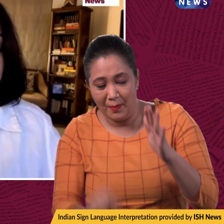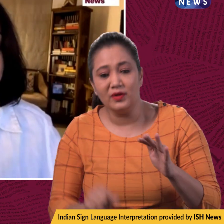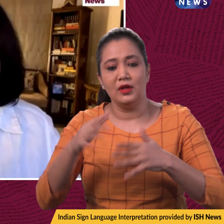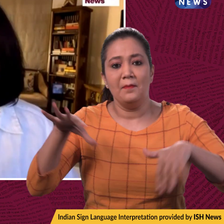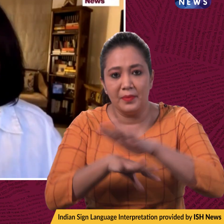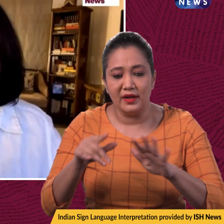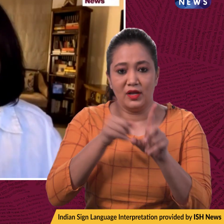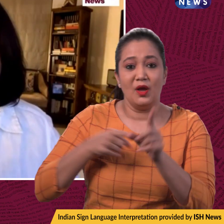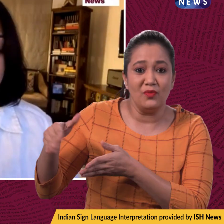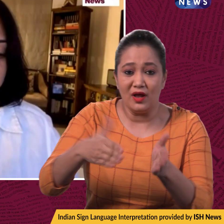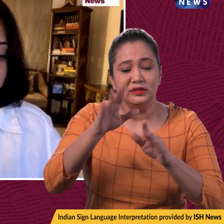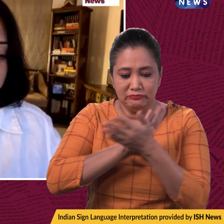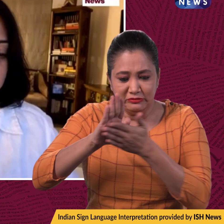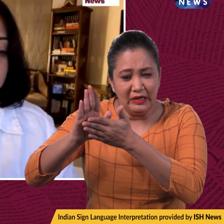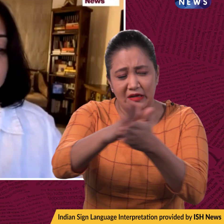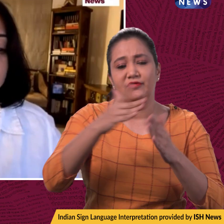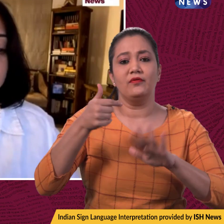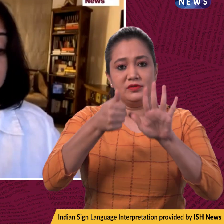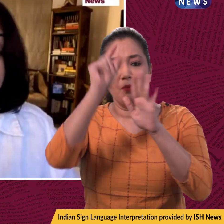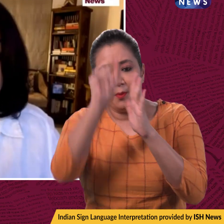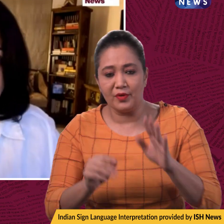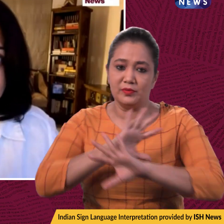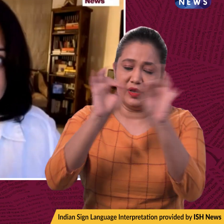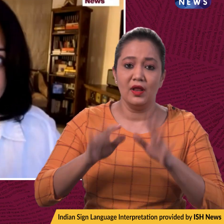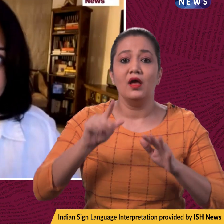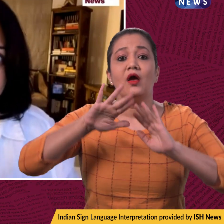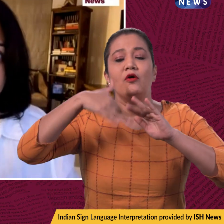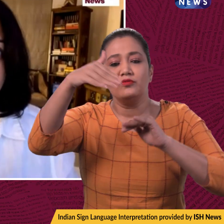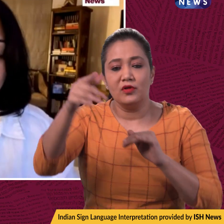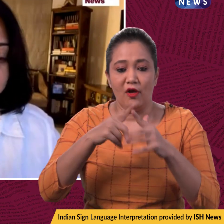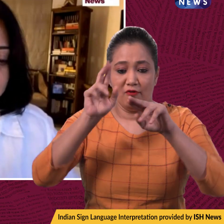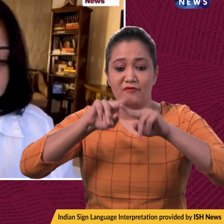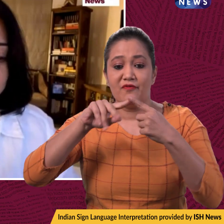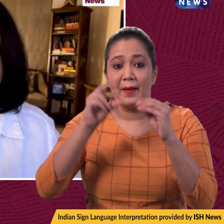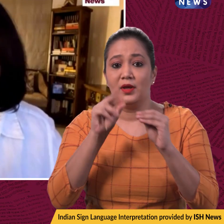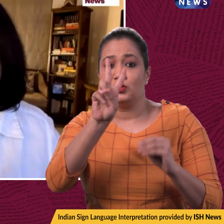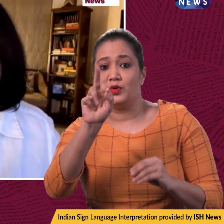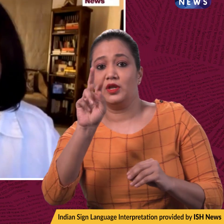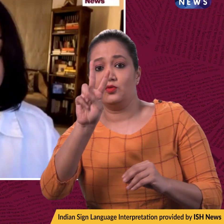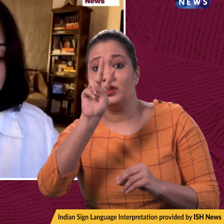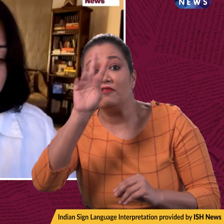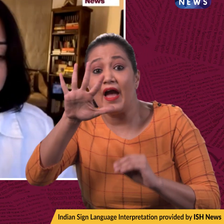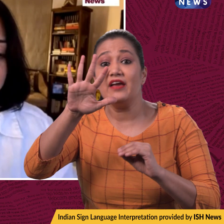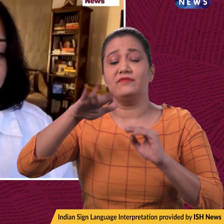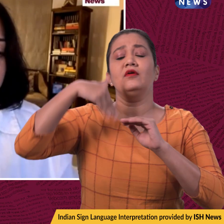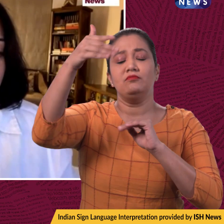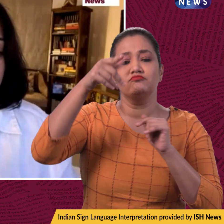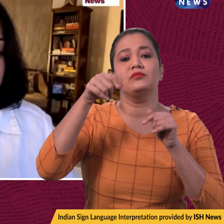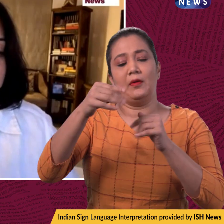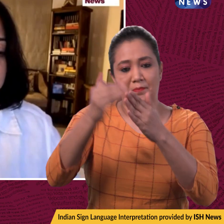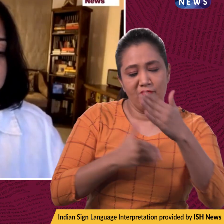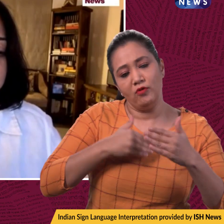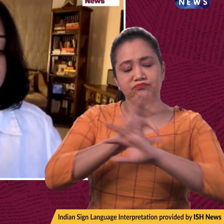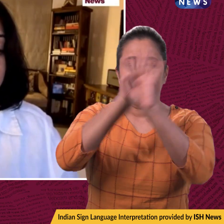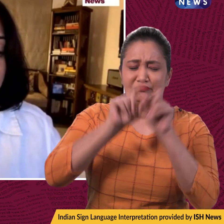action plan to clean the Yamuna river to bathing standards before February 2025. The